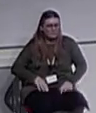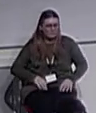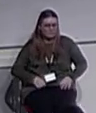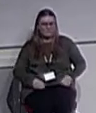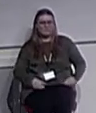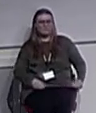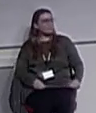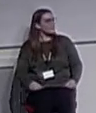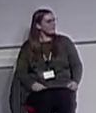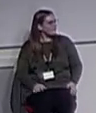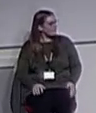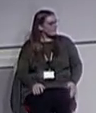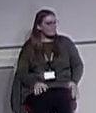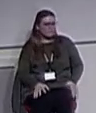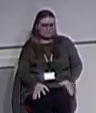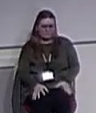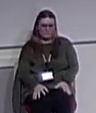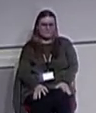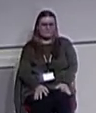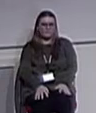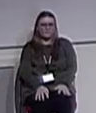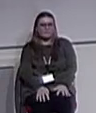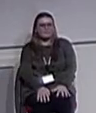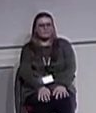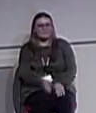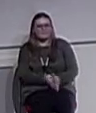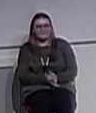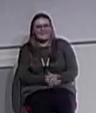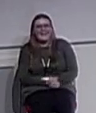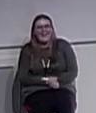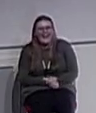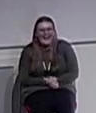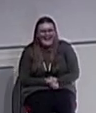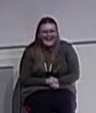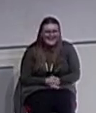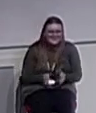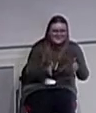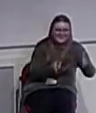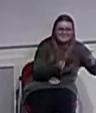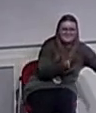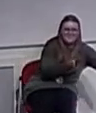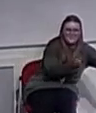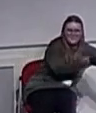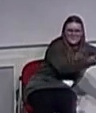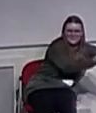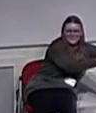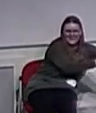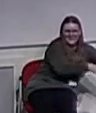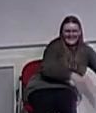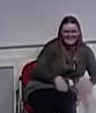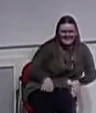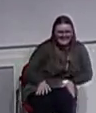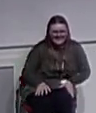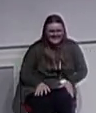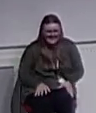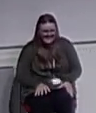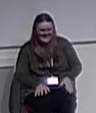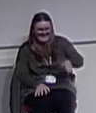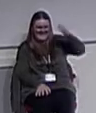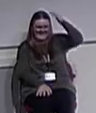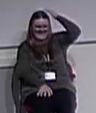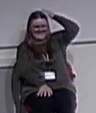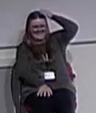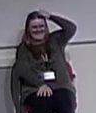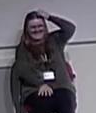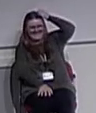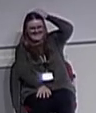disease. A biomarker can be used to see how well the body responds to a treatment for a disease or condition. In this way, a biomarker acts like